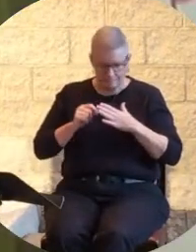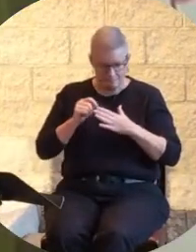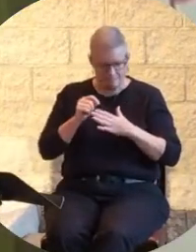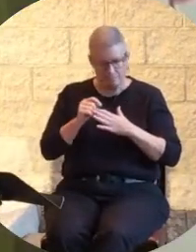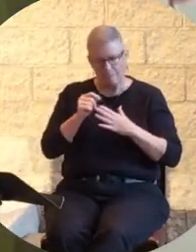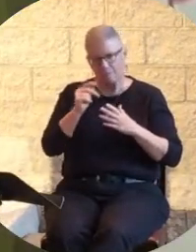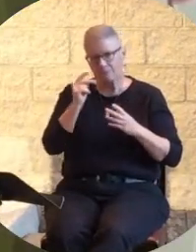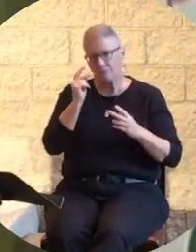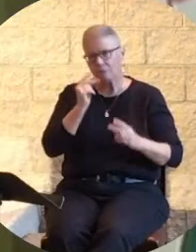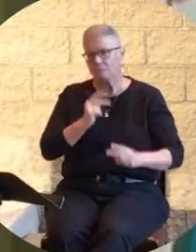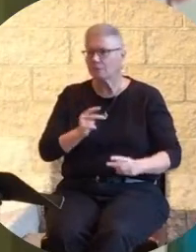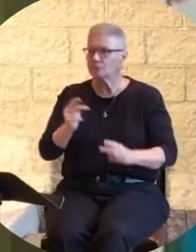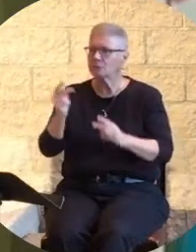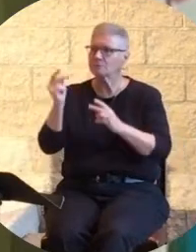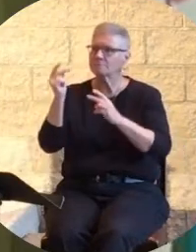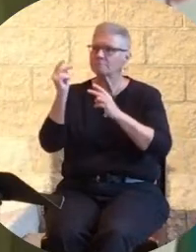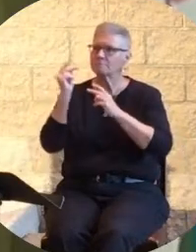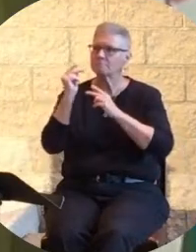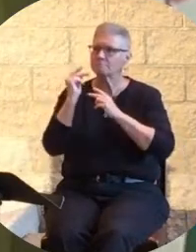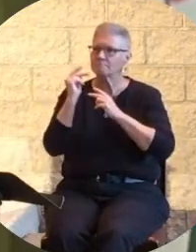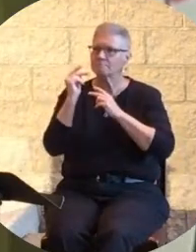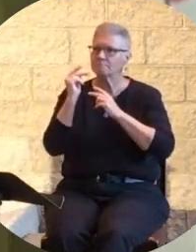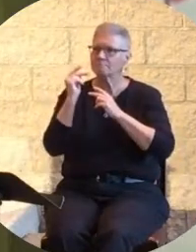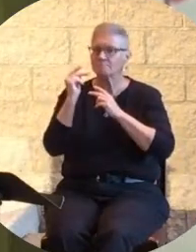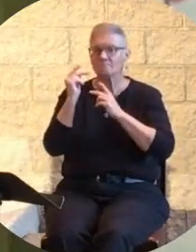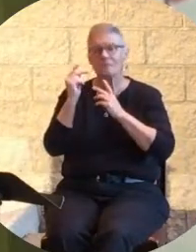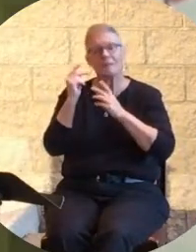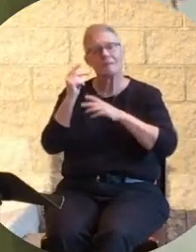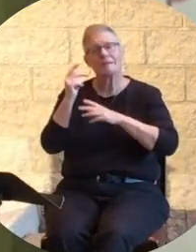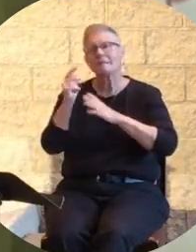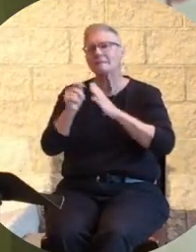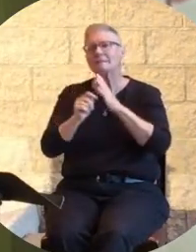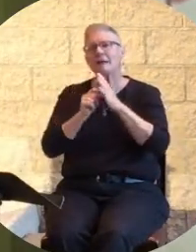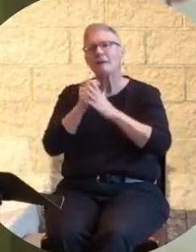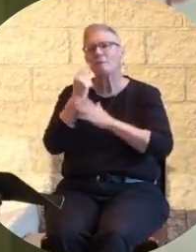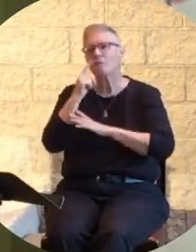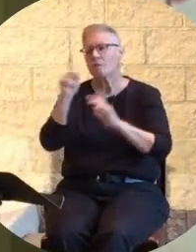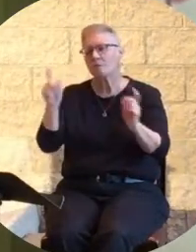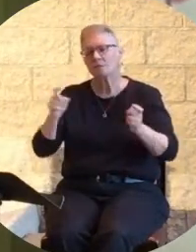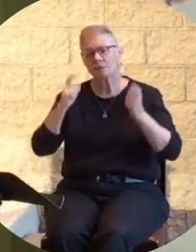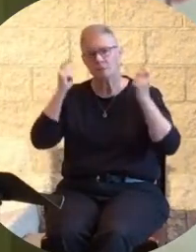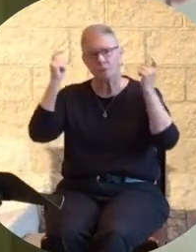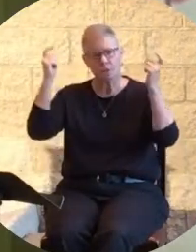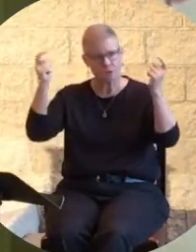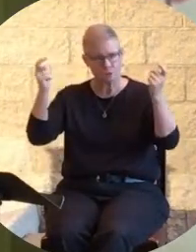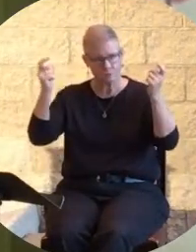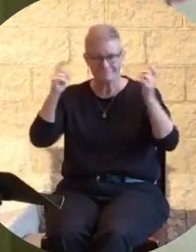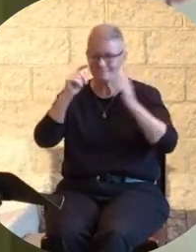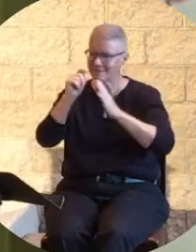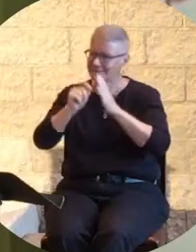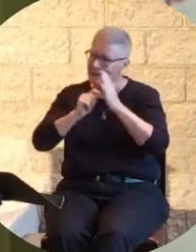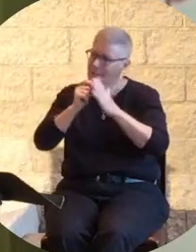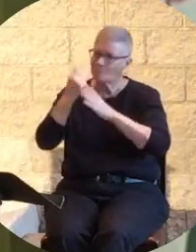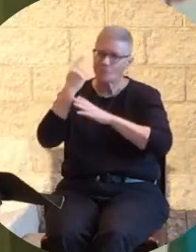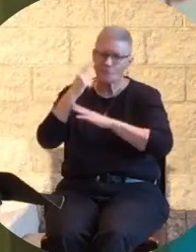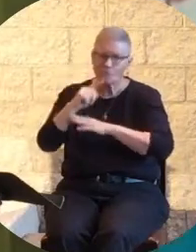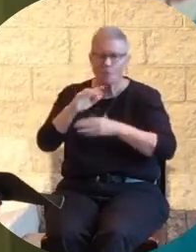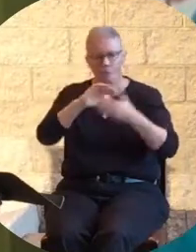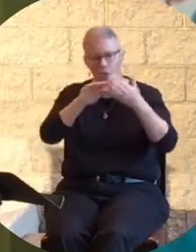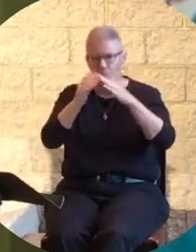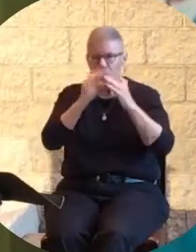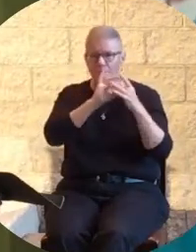reflection, a time of celebration, a time of community and connection as we go into